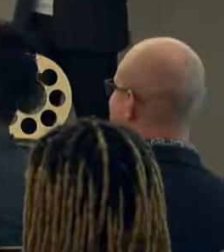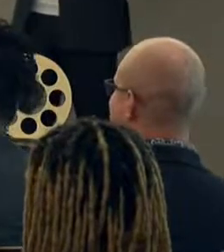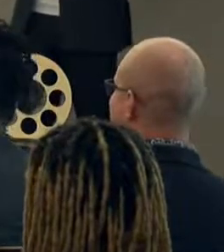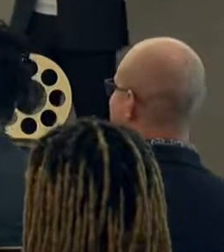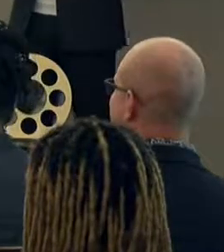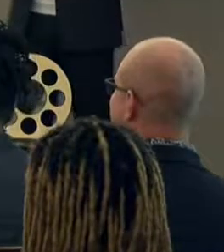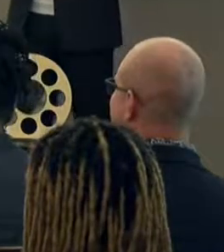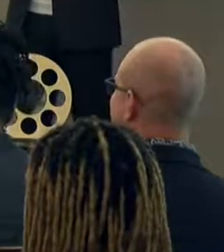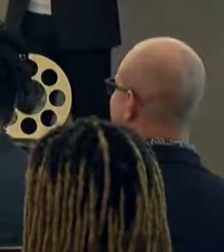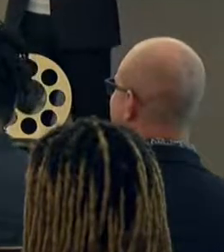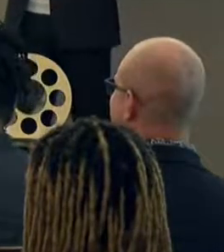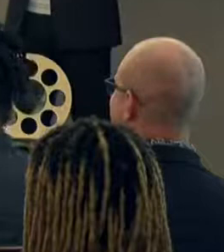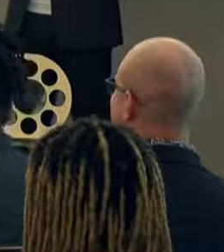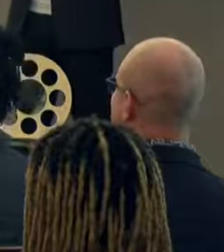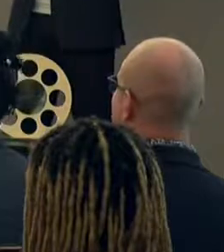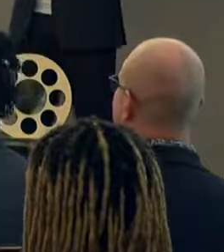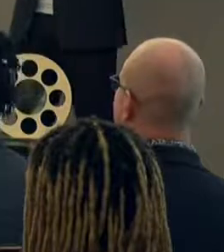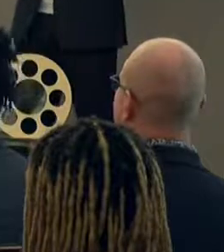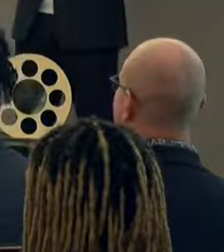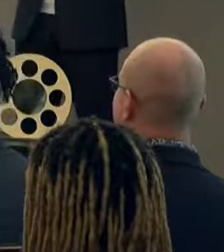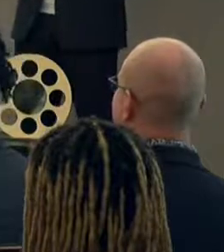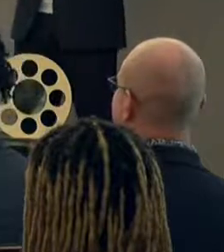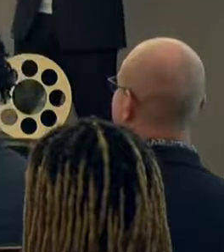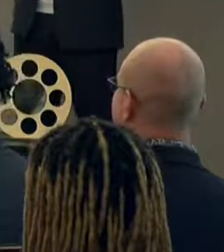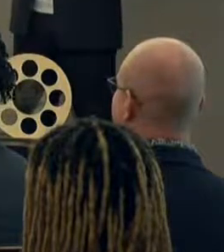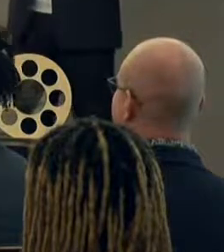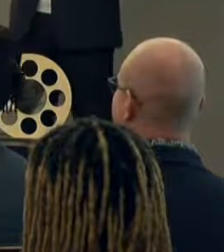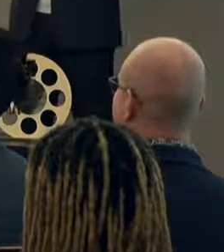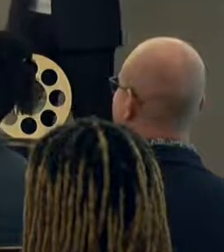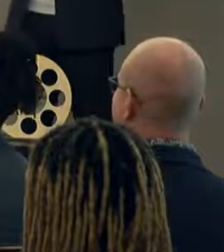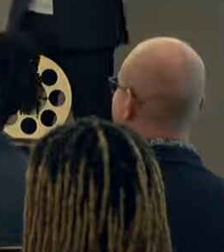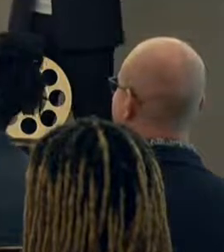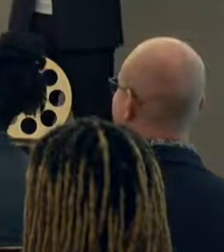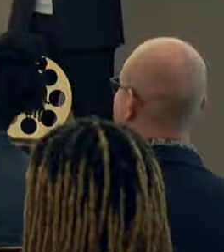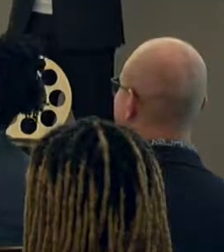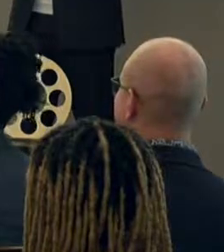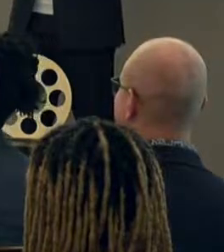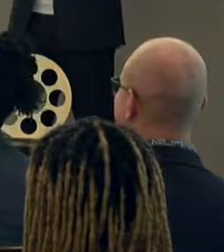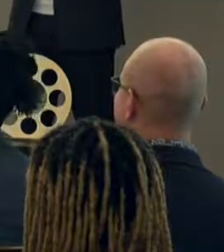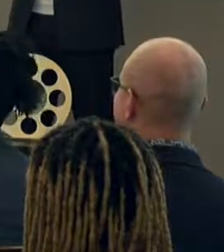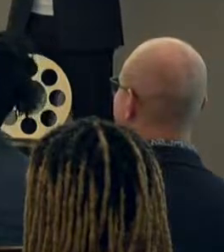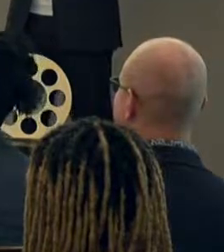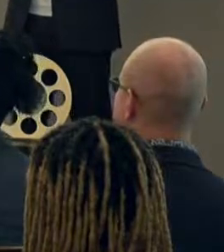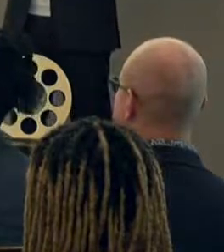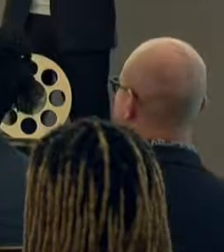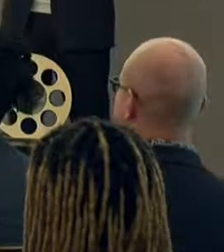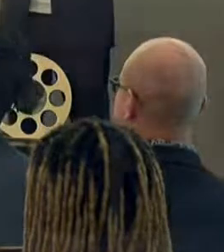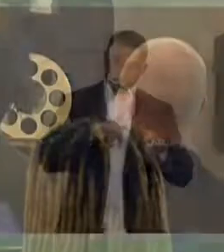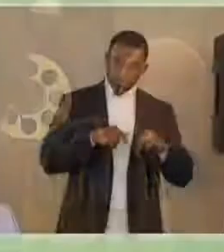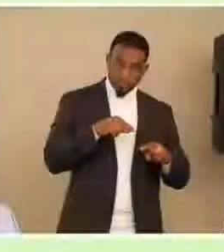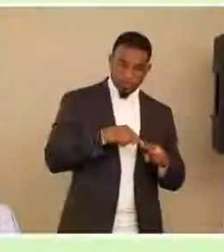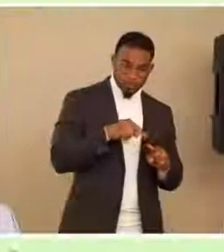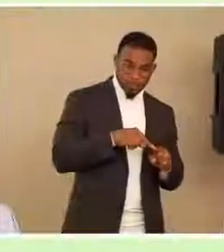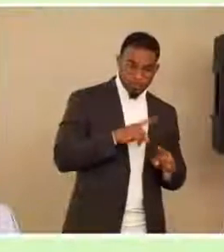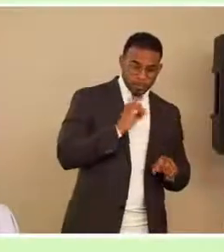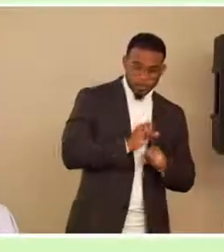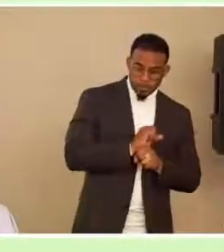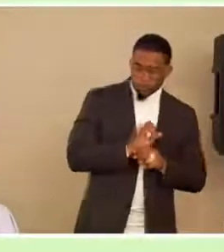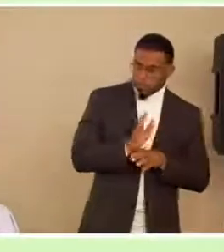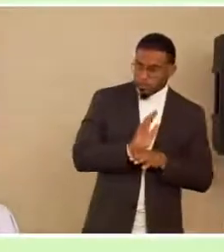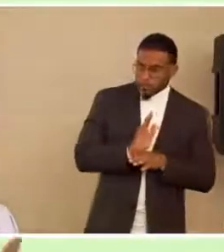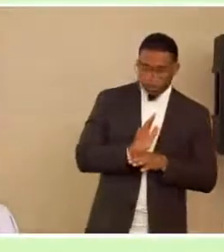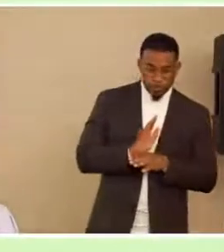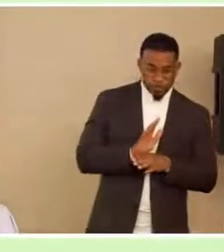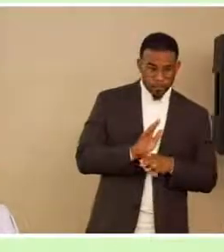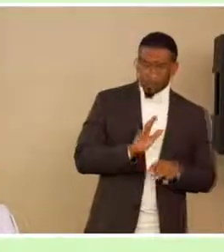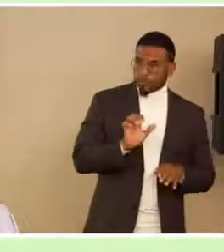Oh, wow. Teamwork. Teamwork makes a dream work. I'm serious. Exactly. Perhaps to go back to the actual